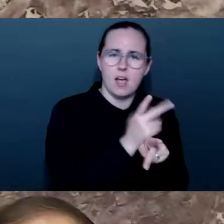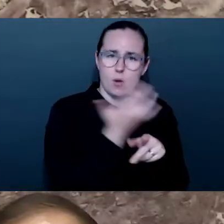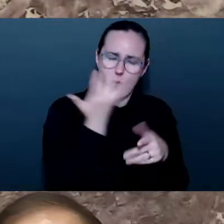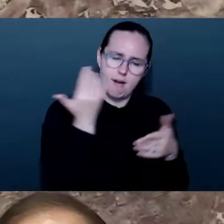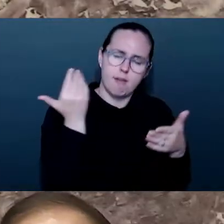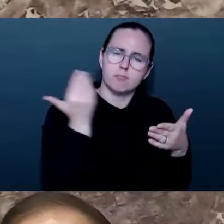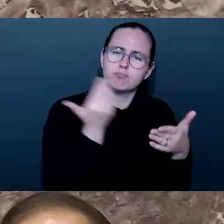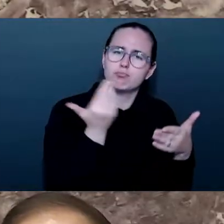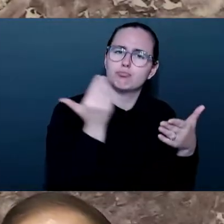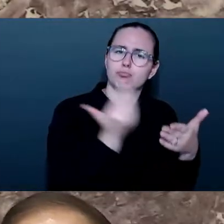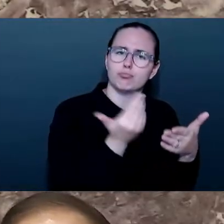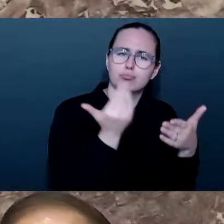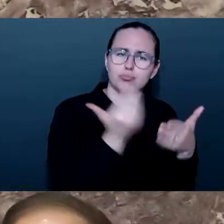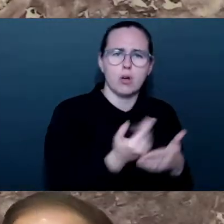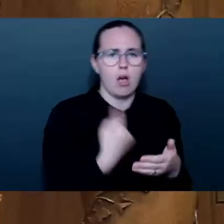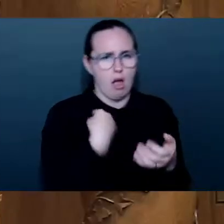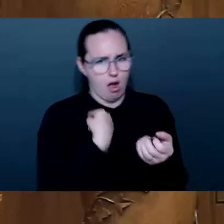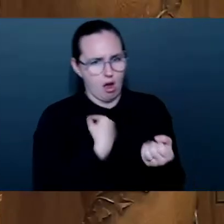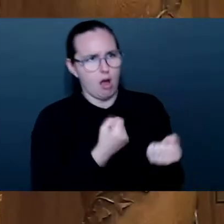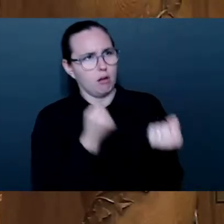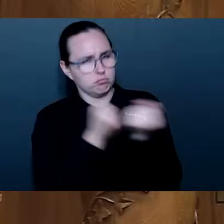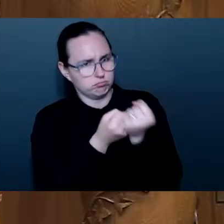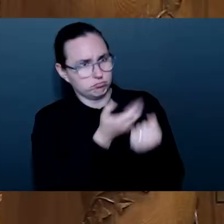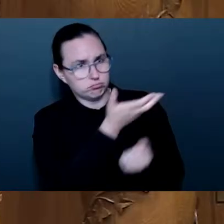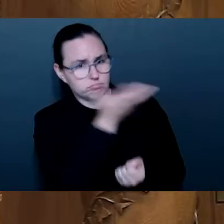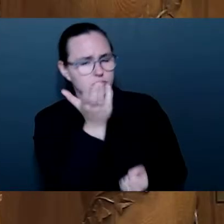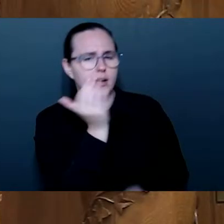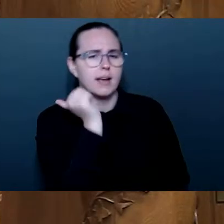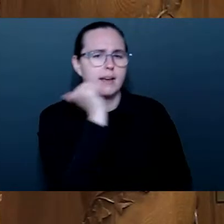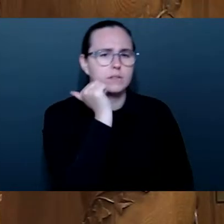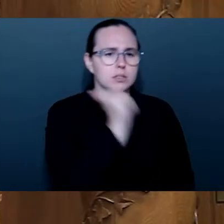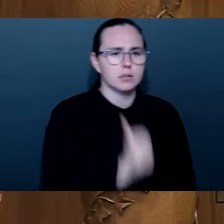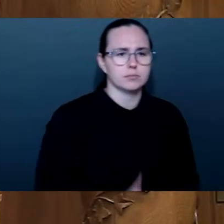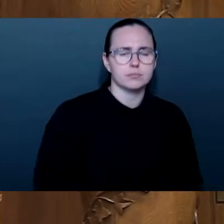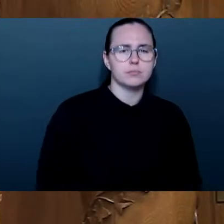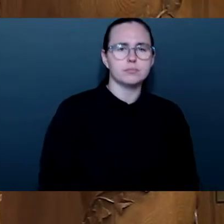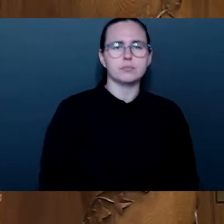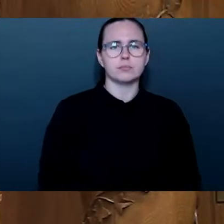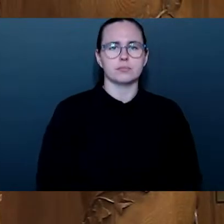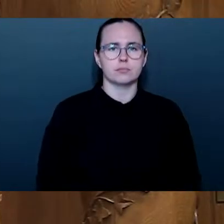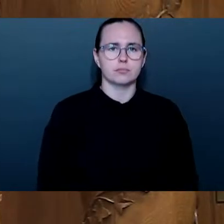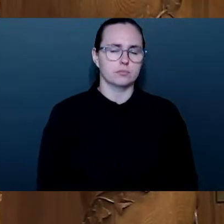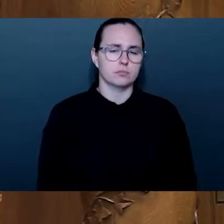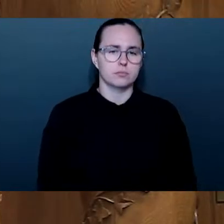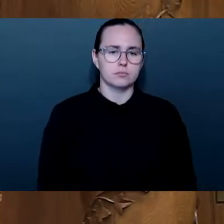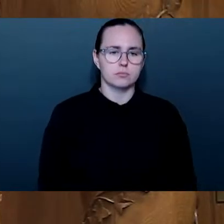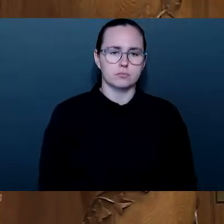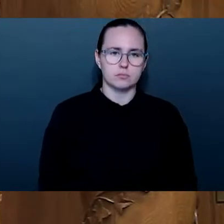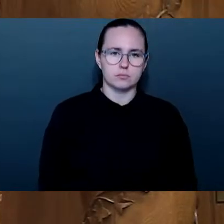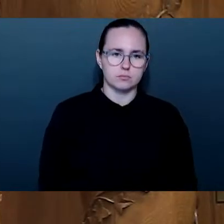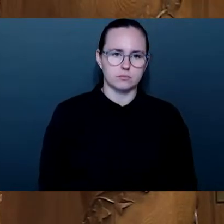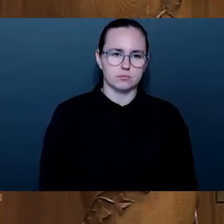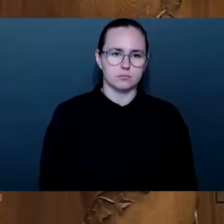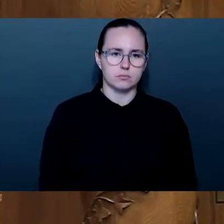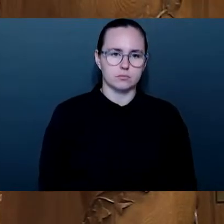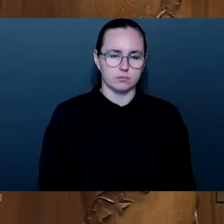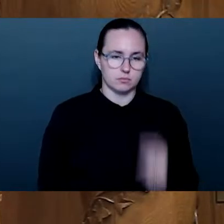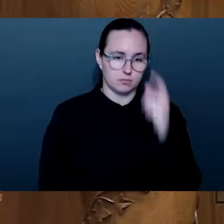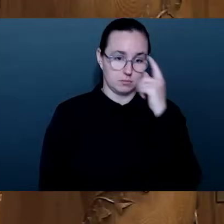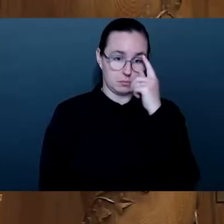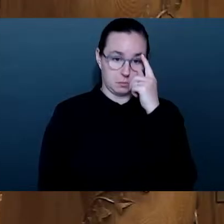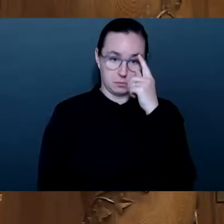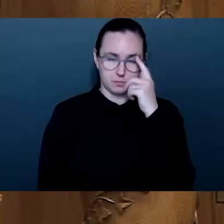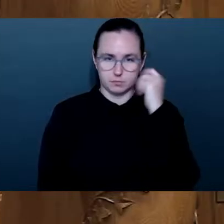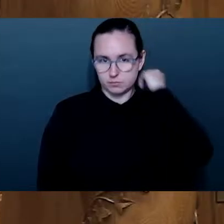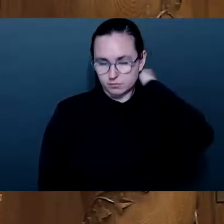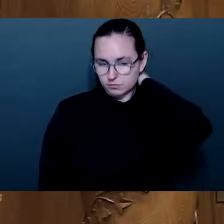day. Member for North Island. So the